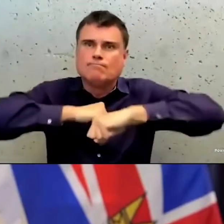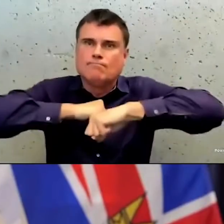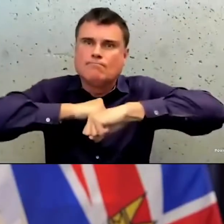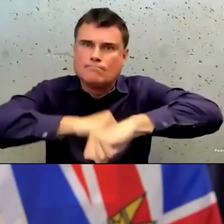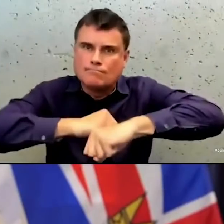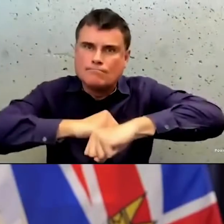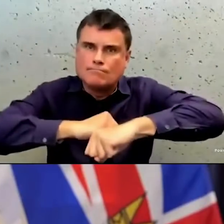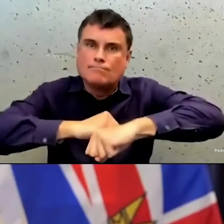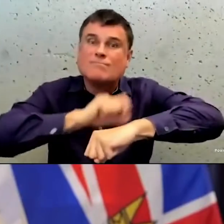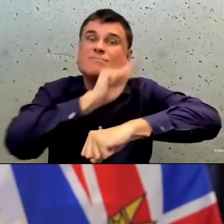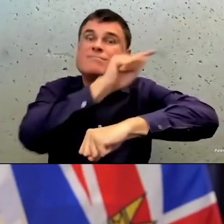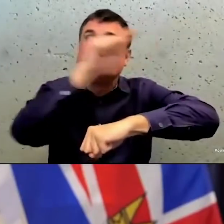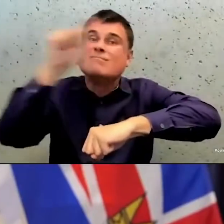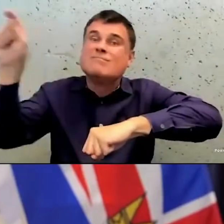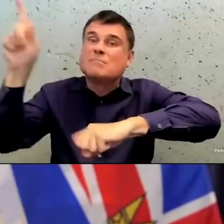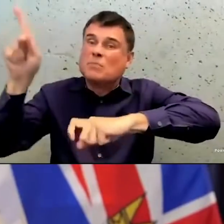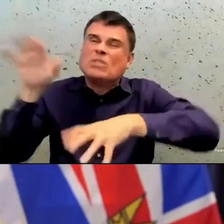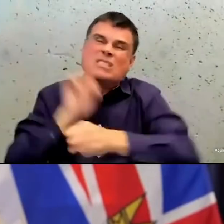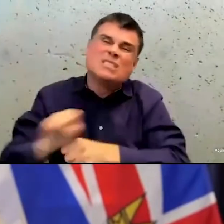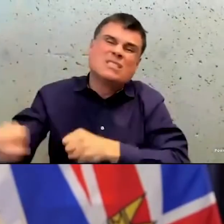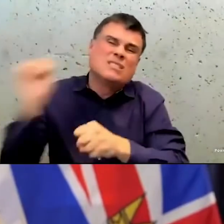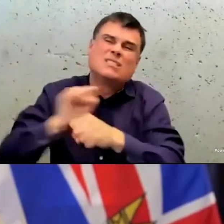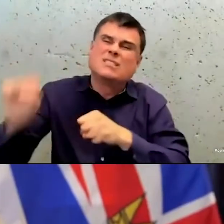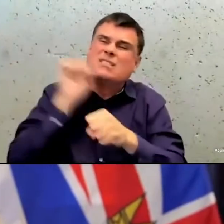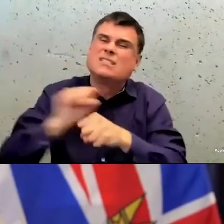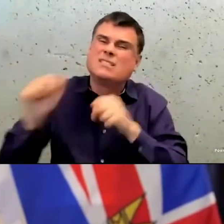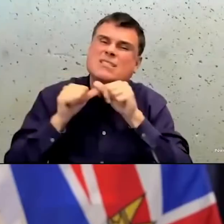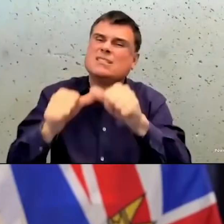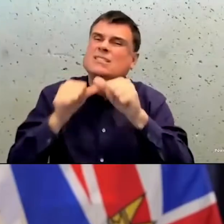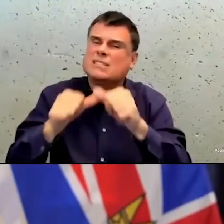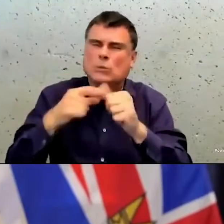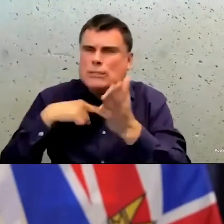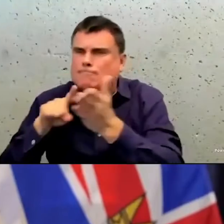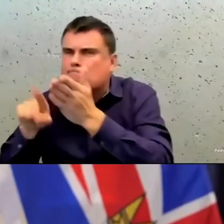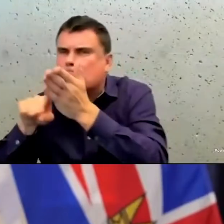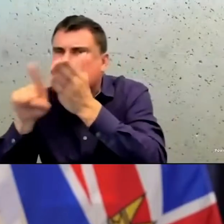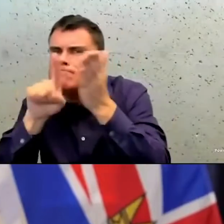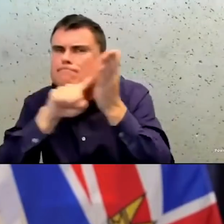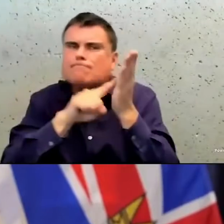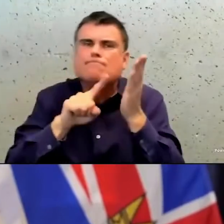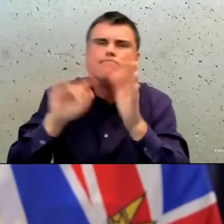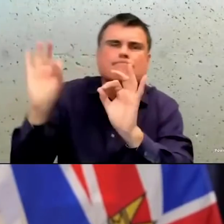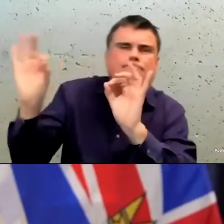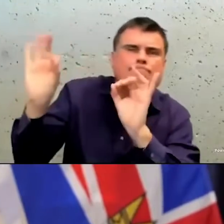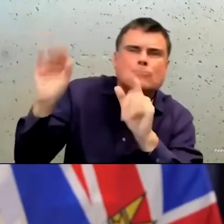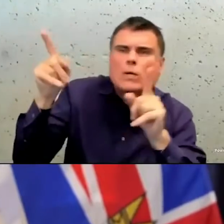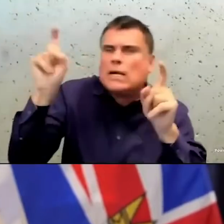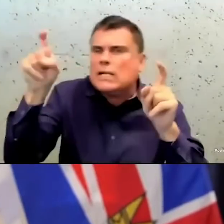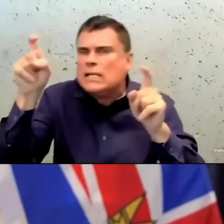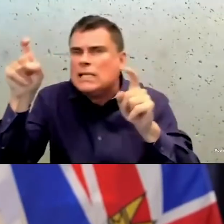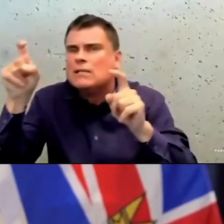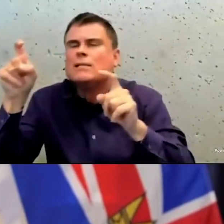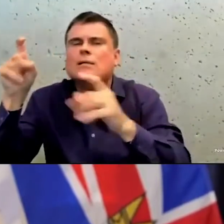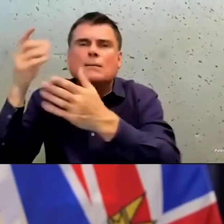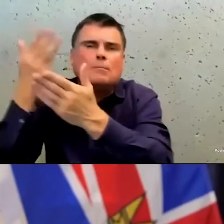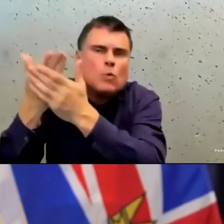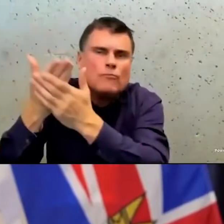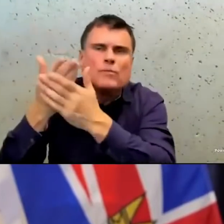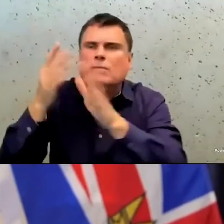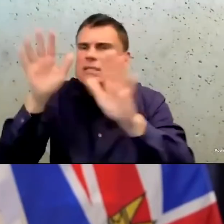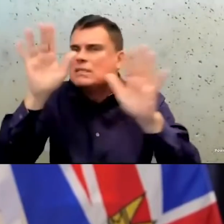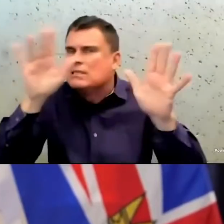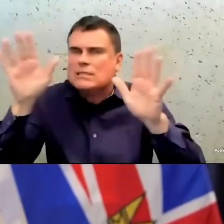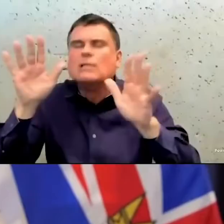effort. They produce a moment like this that makes our work easier, that eases our burden, and in that not only restores us and drives us